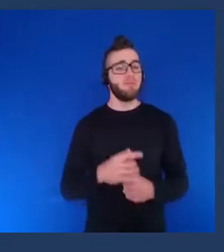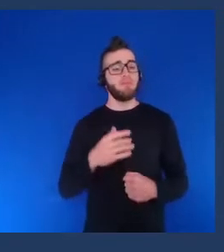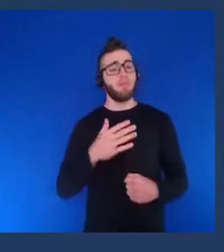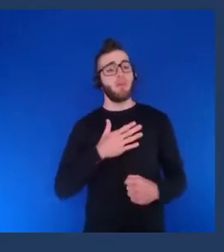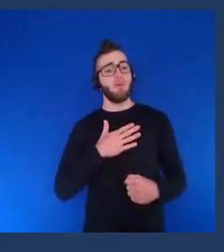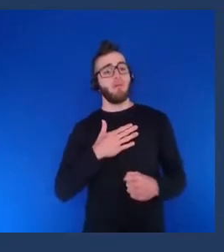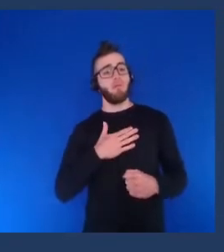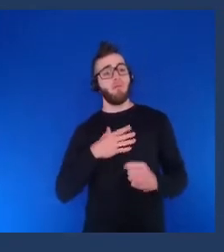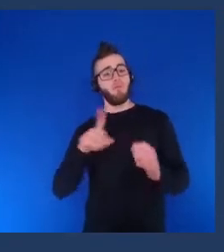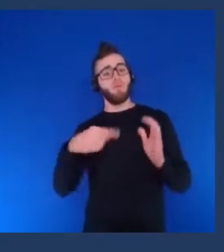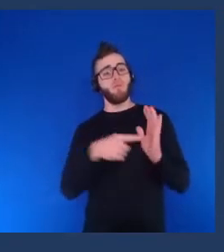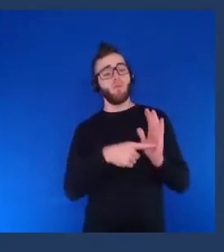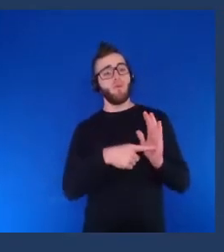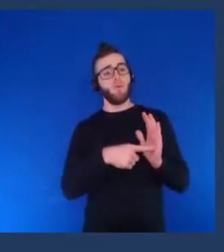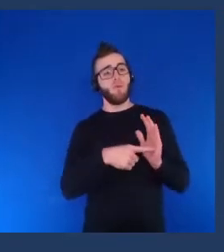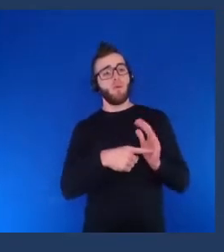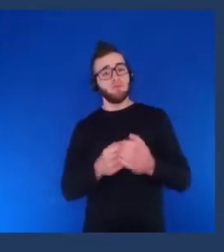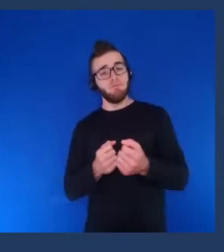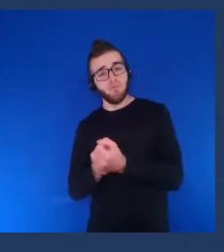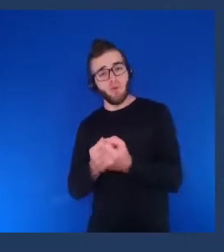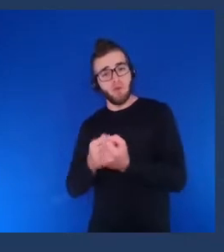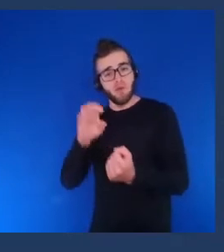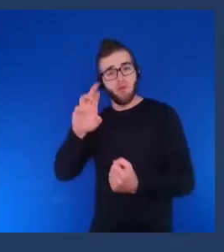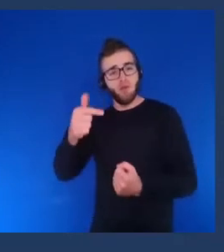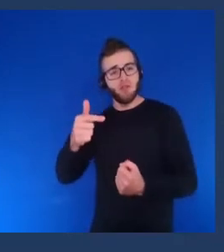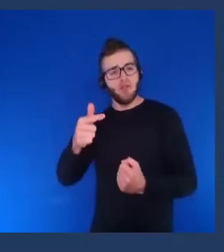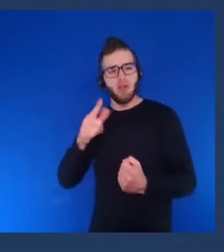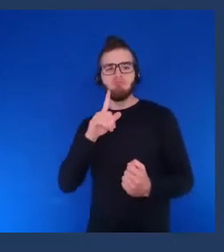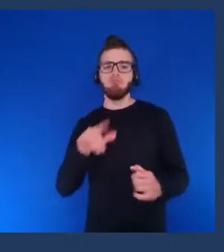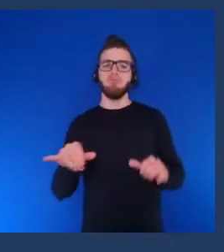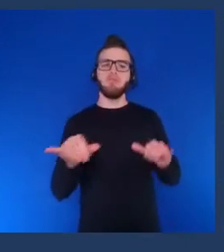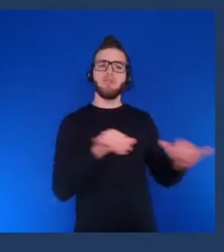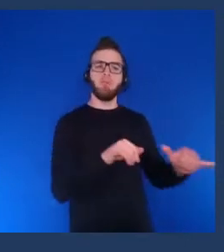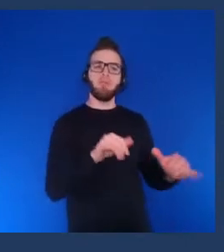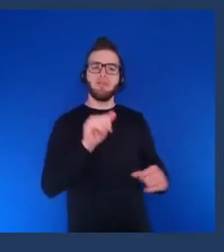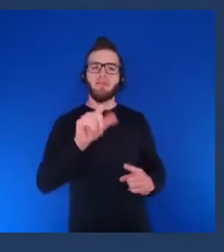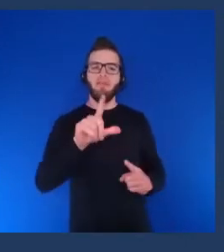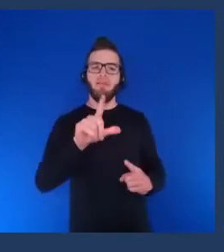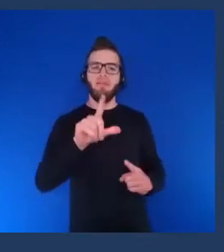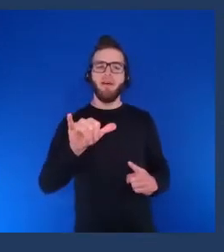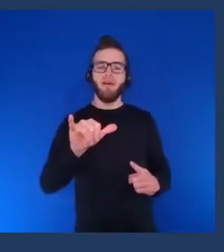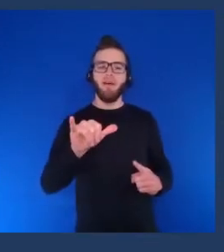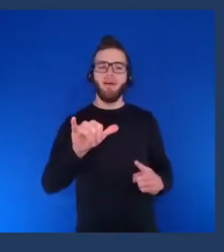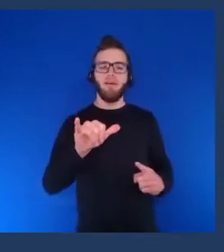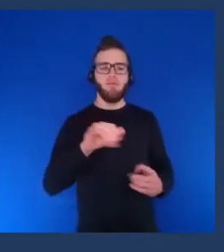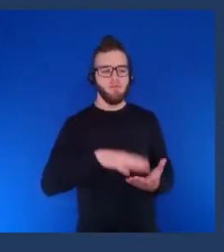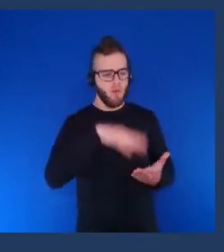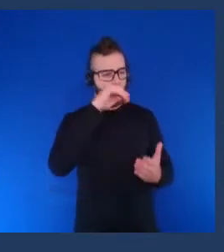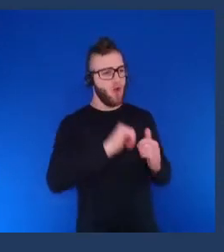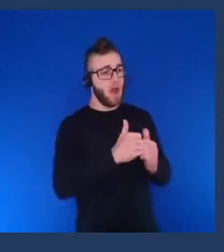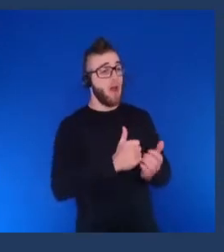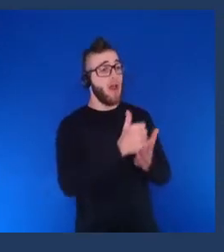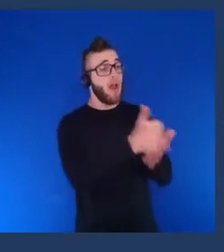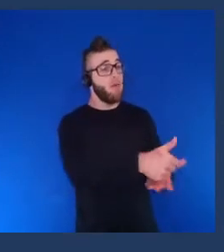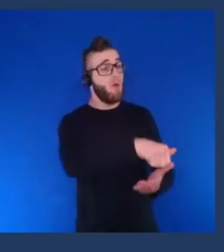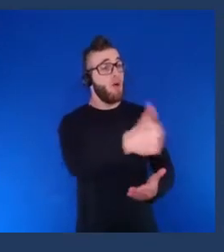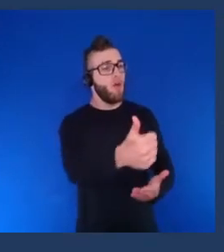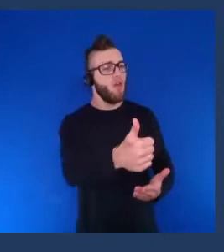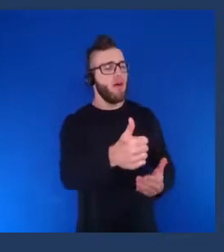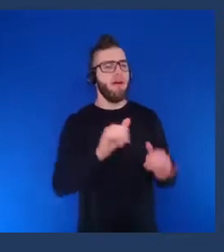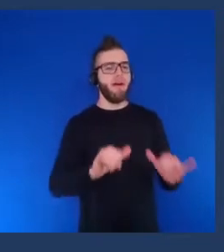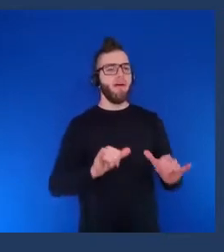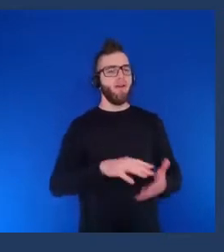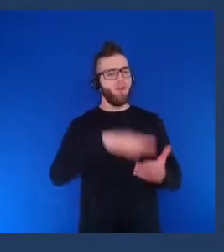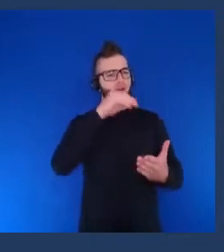to being an ally in some ways. And that old adage, learn how to help others, help me, help you, where you start